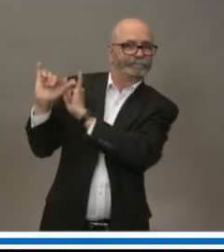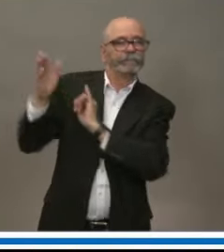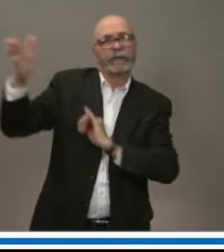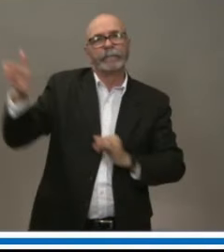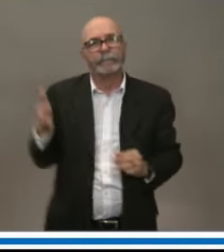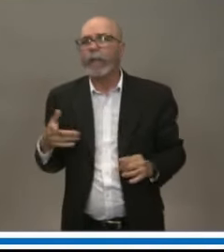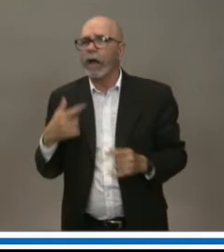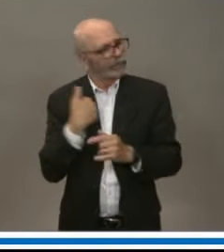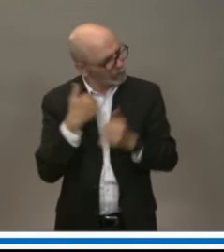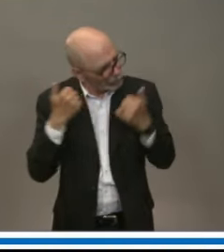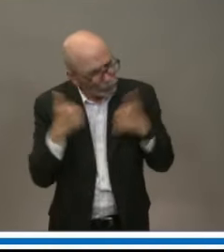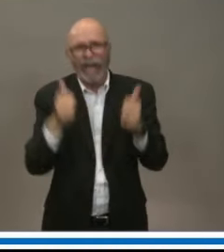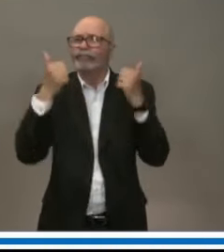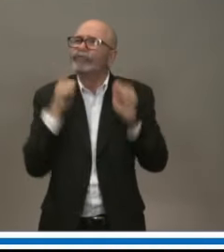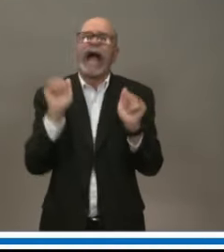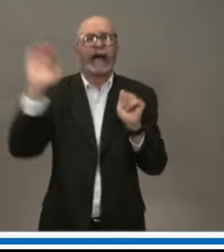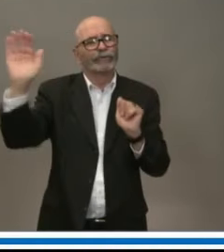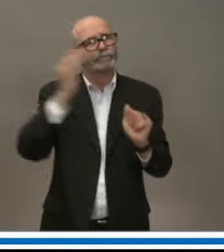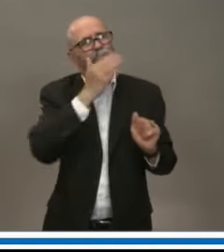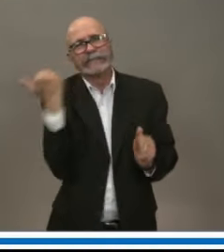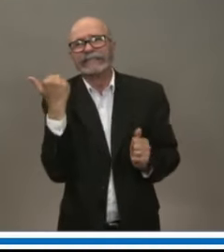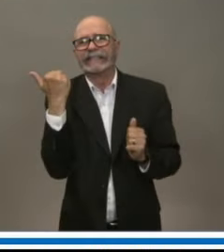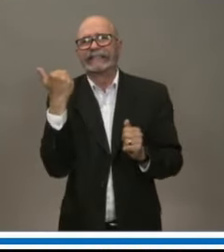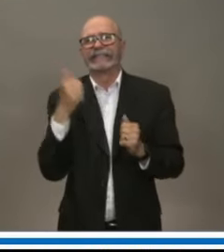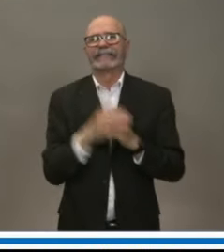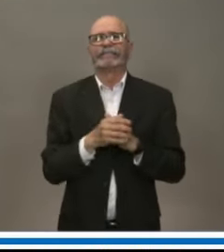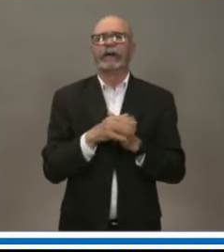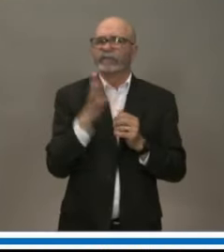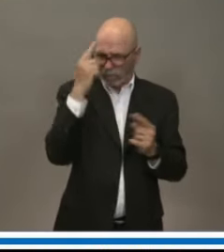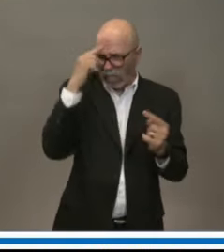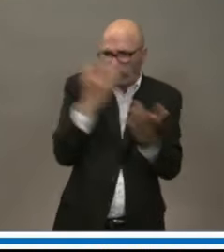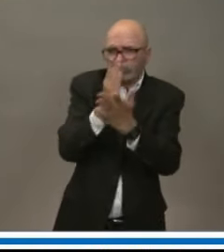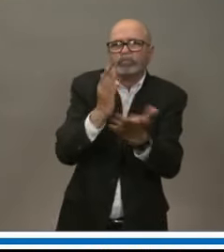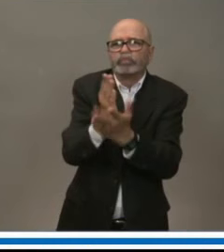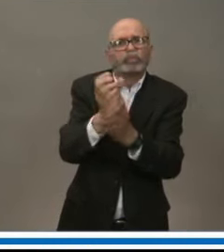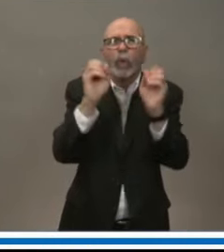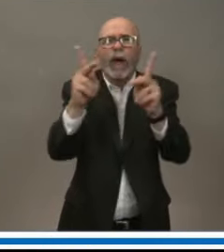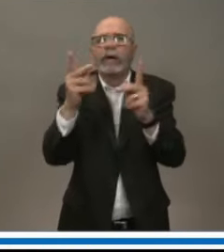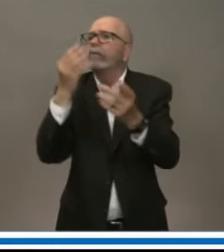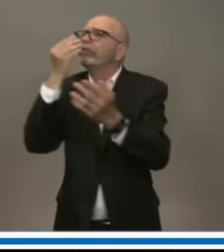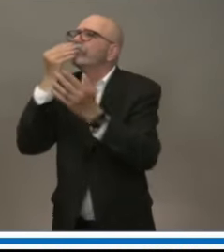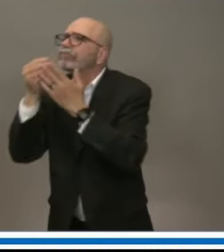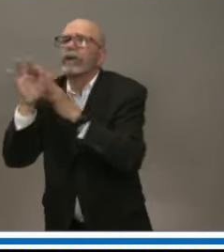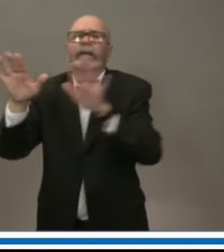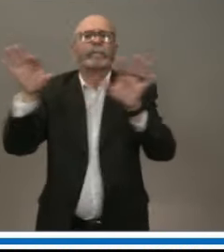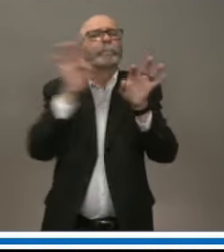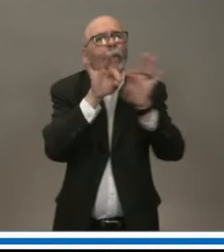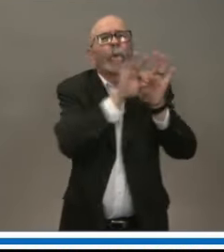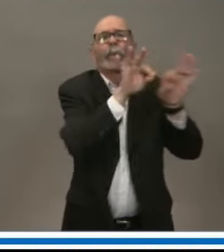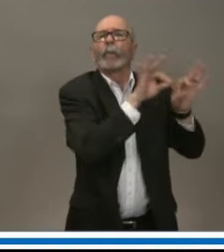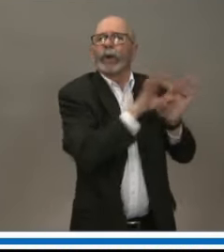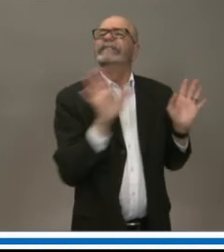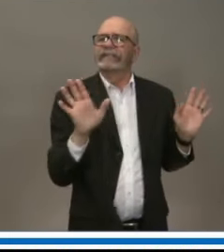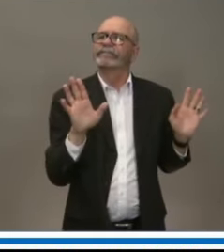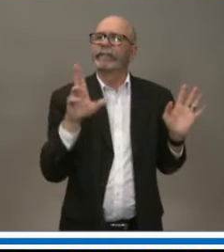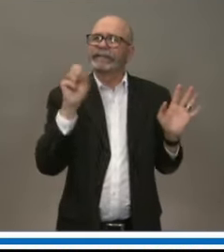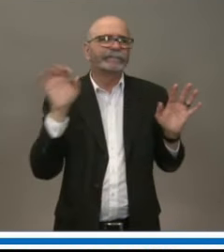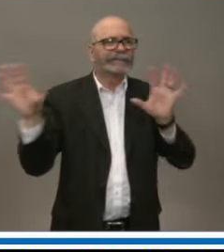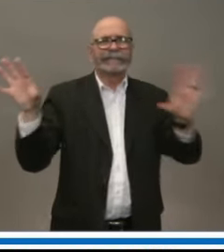their environment, and when you're serving the public, where you're allowed to continuing to serve the public in an appropriate